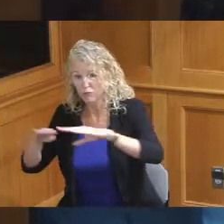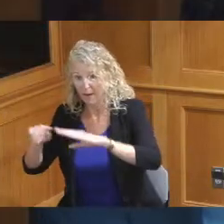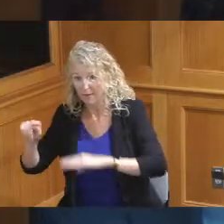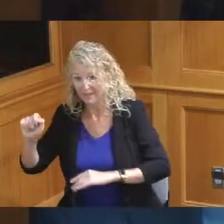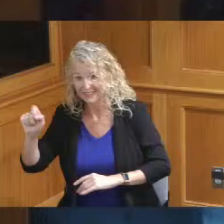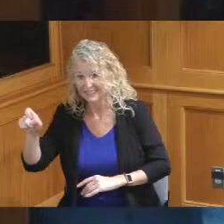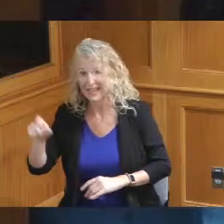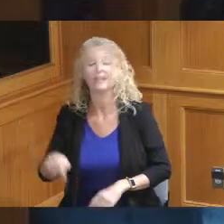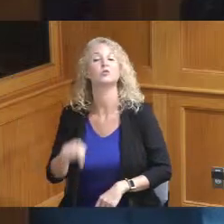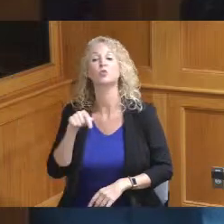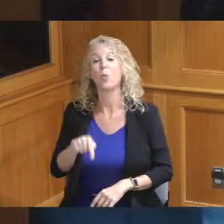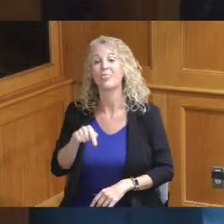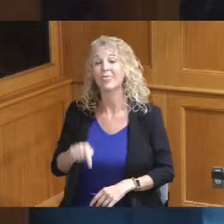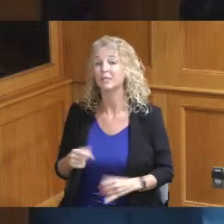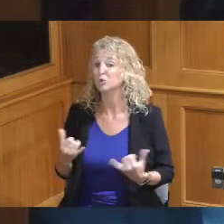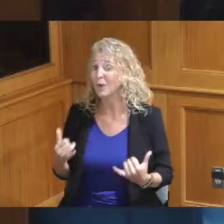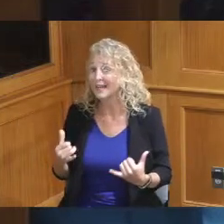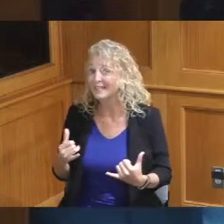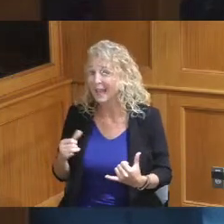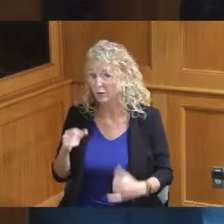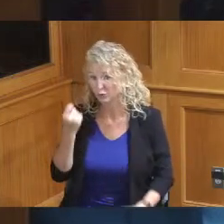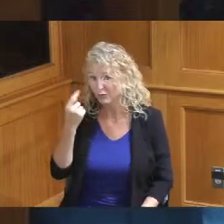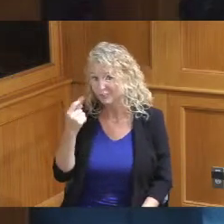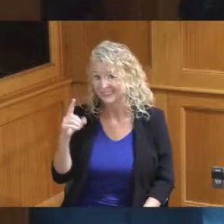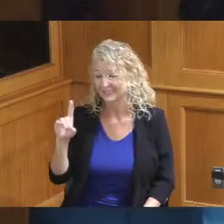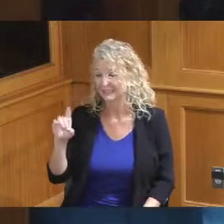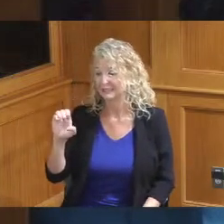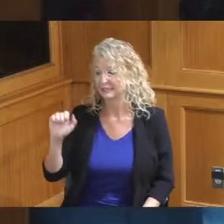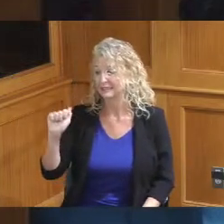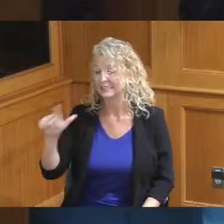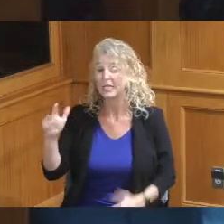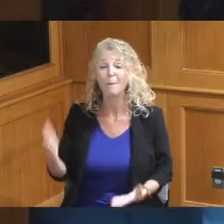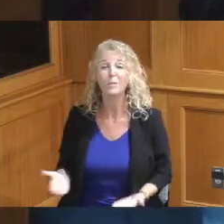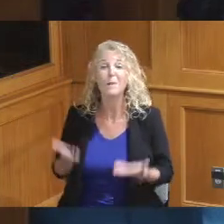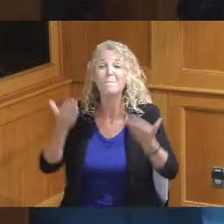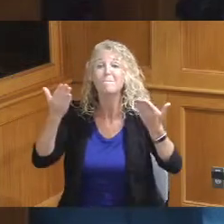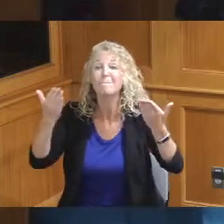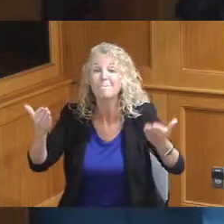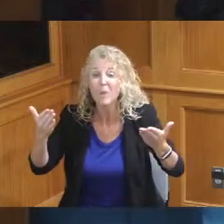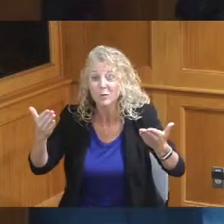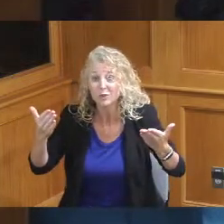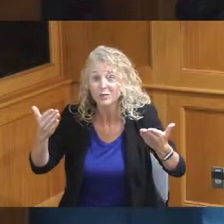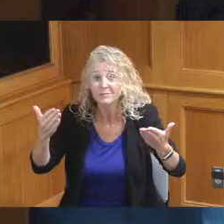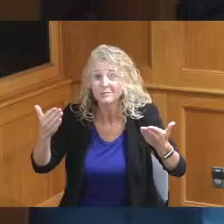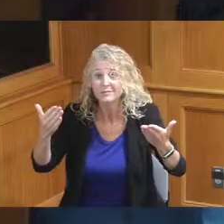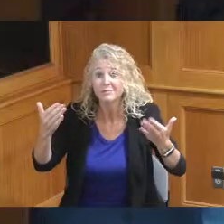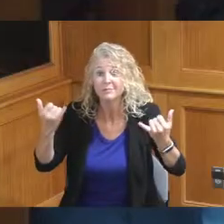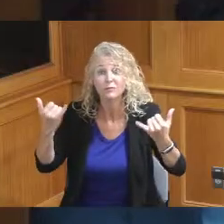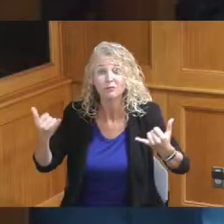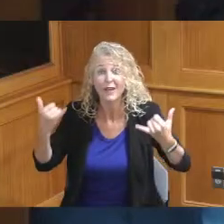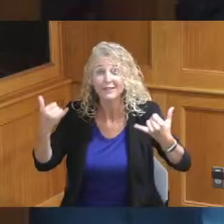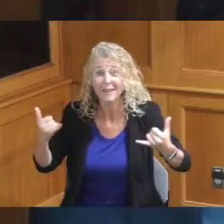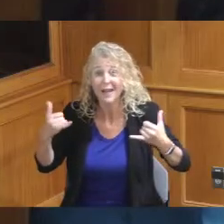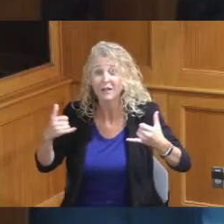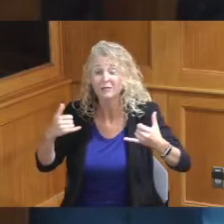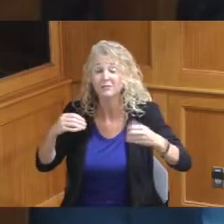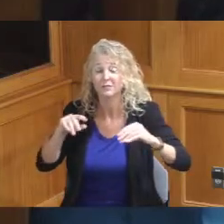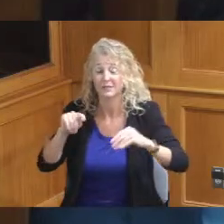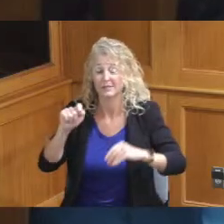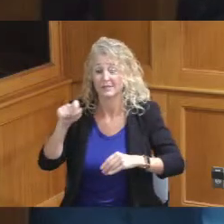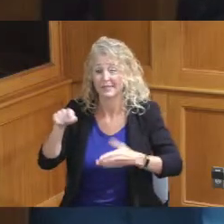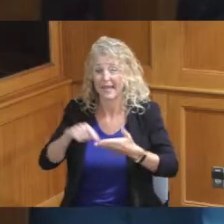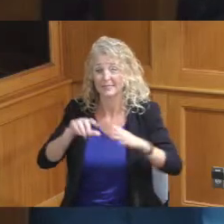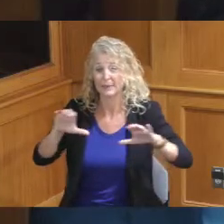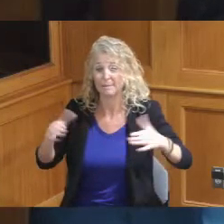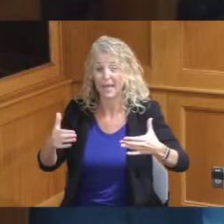deal proposal, that's what it should say, proposal, has nothing in it for the taxpayers of Hamilton